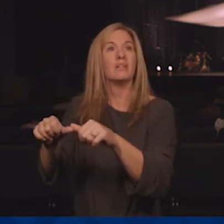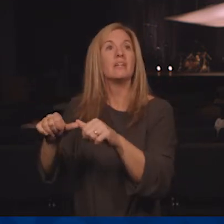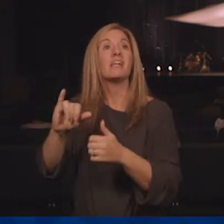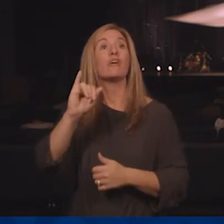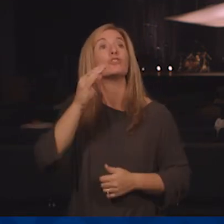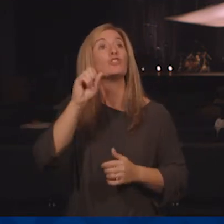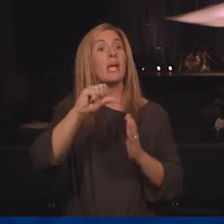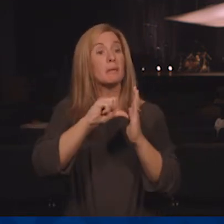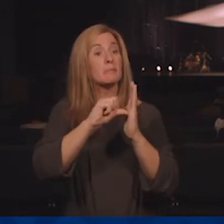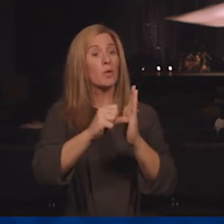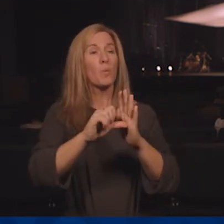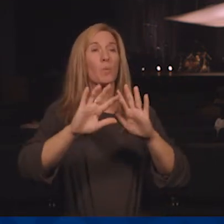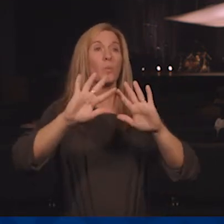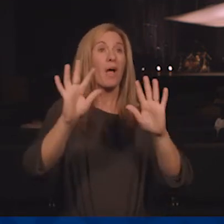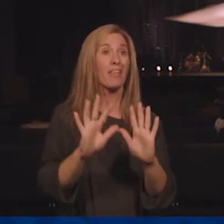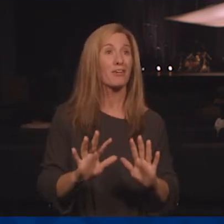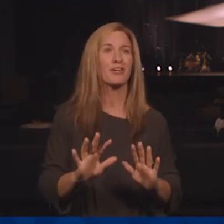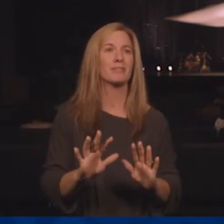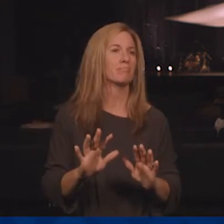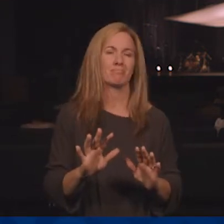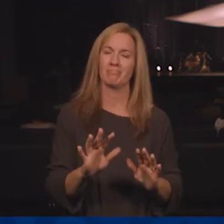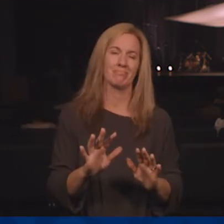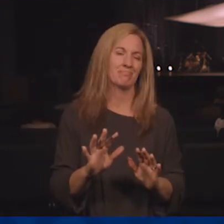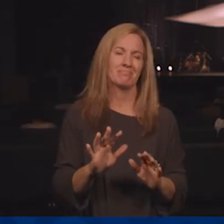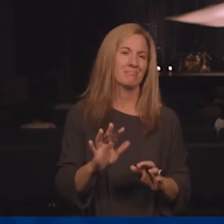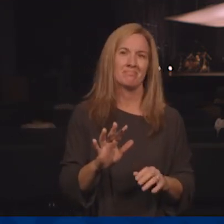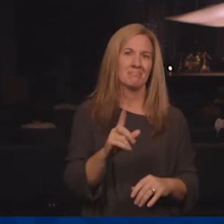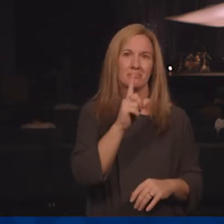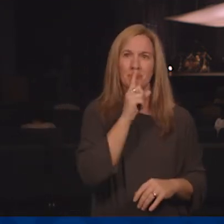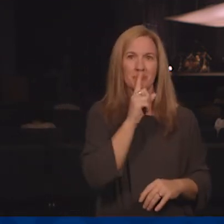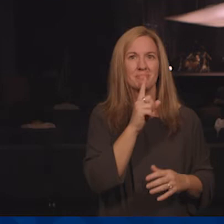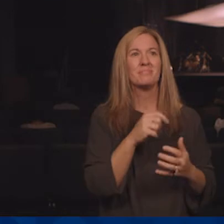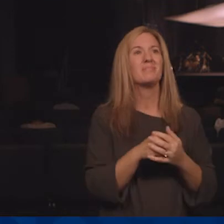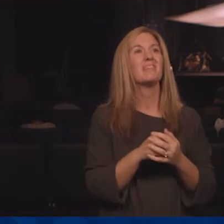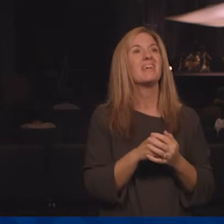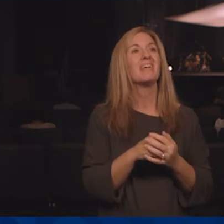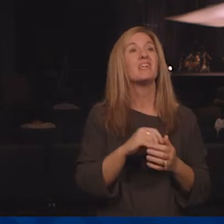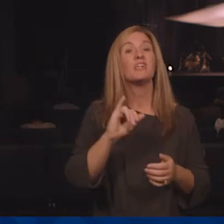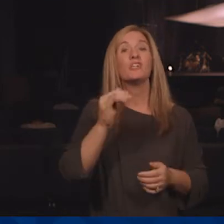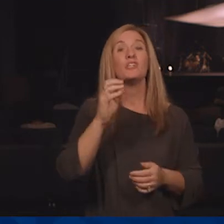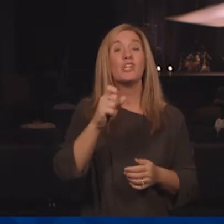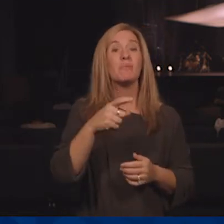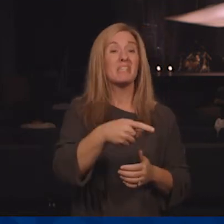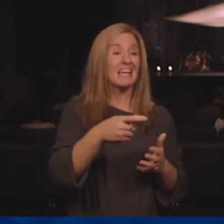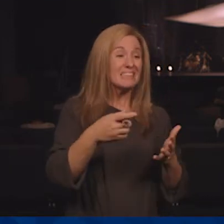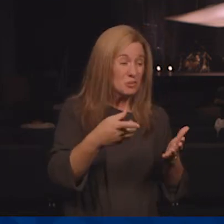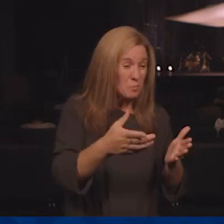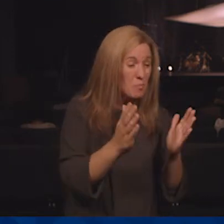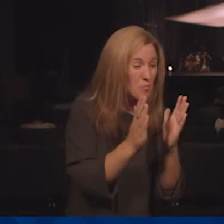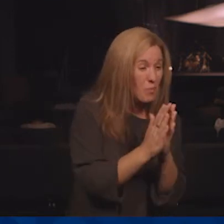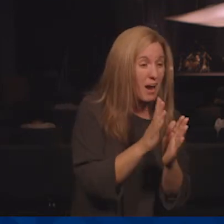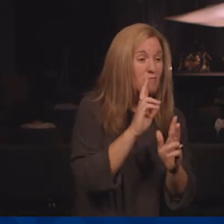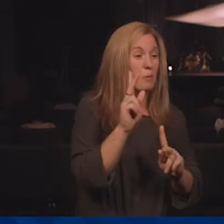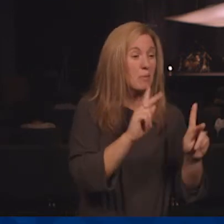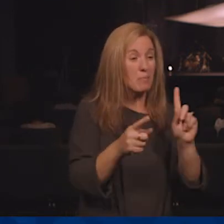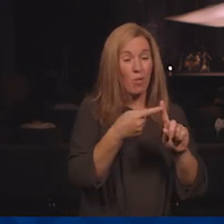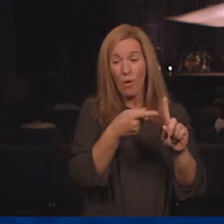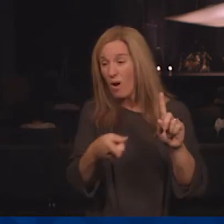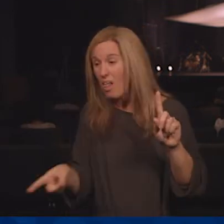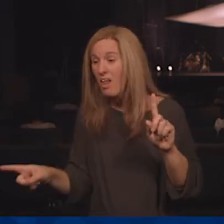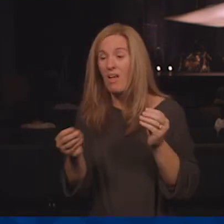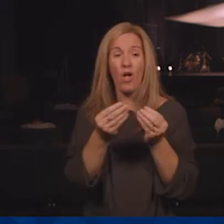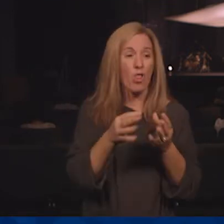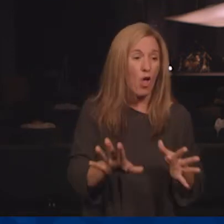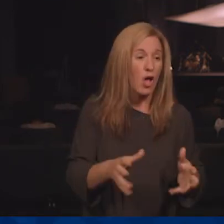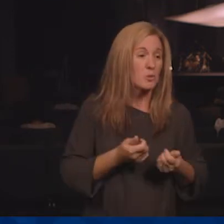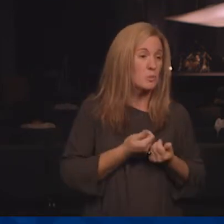think what James is doing is, after he compels us to pray for those who are wandering, those who are lost, those who are weary,